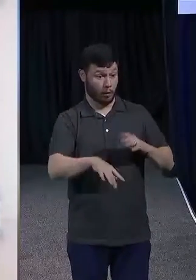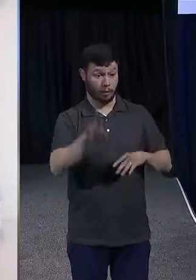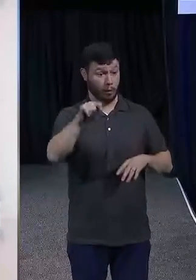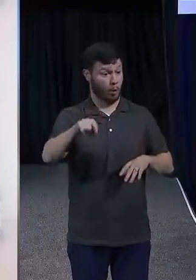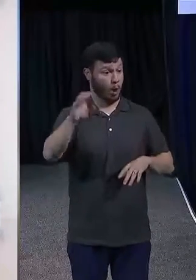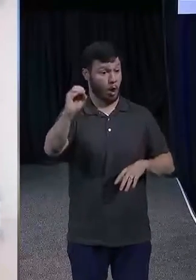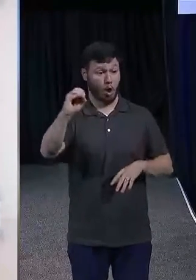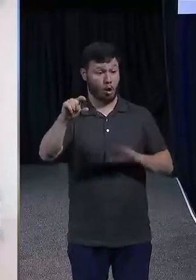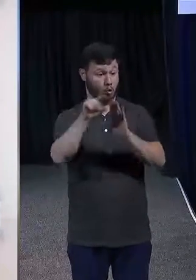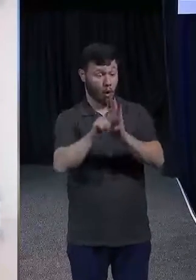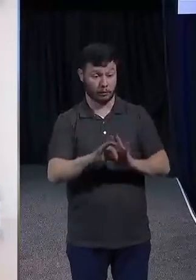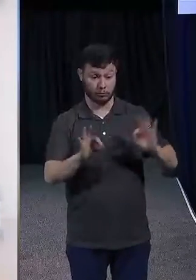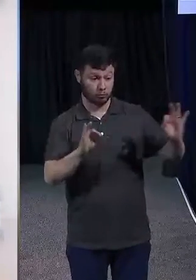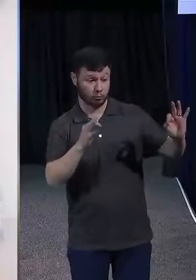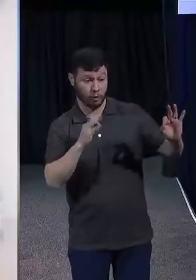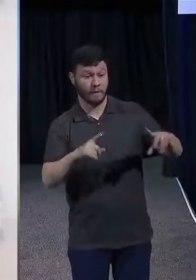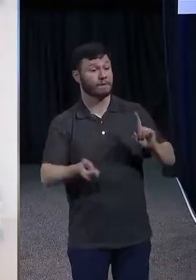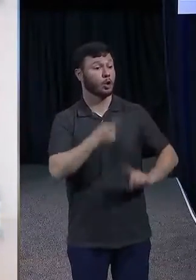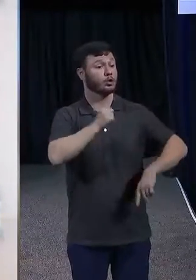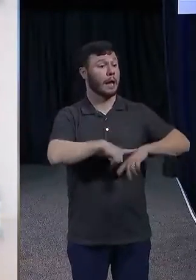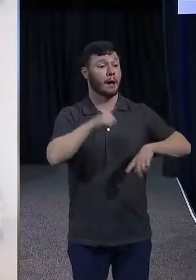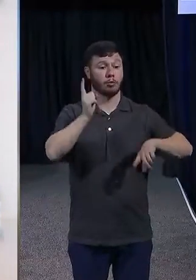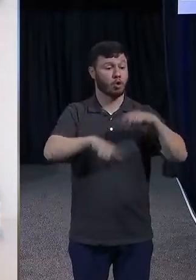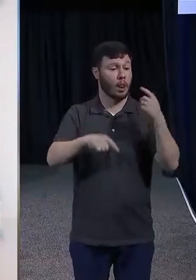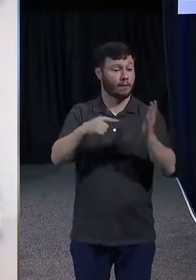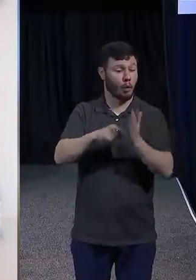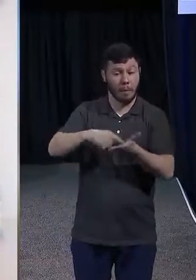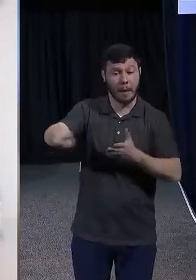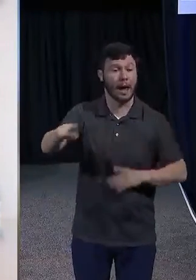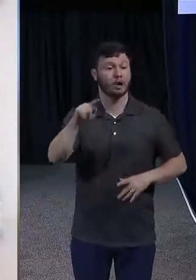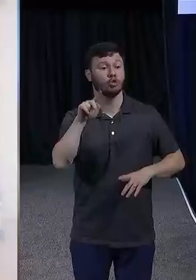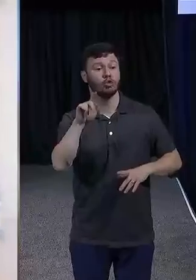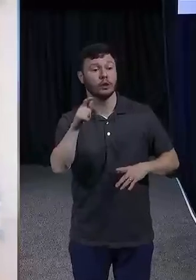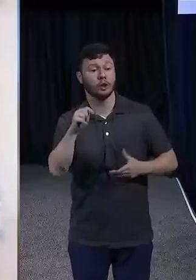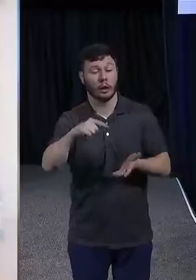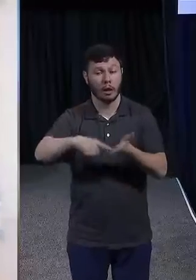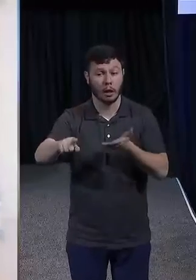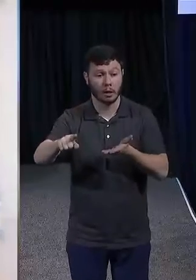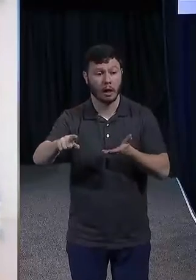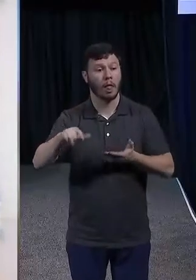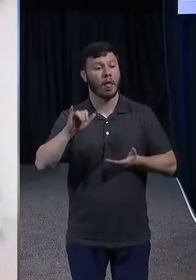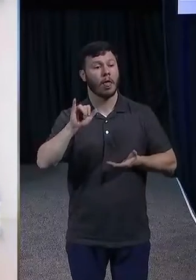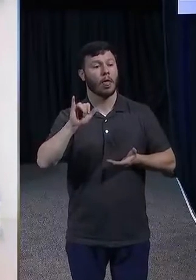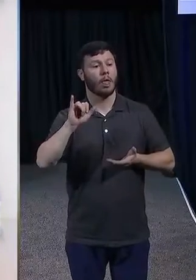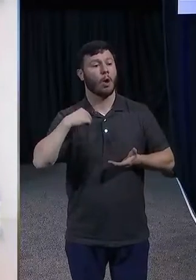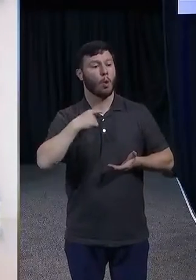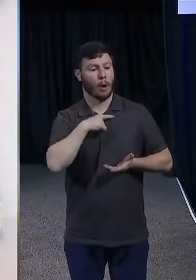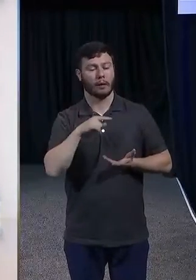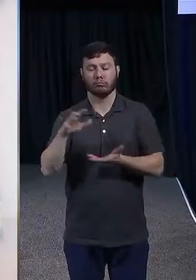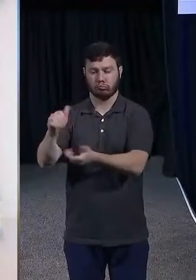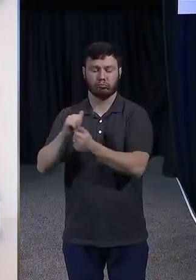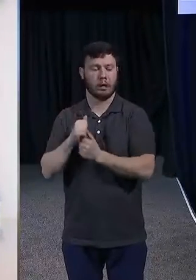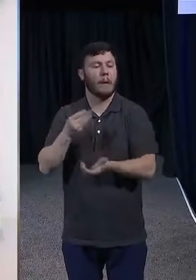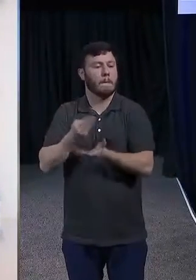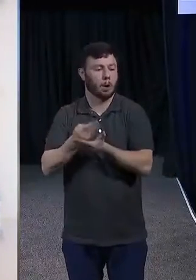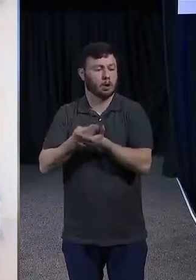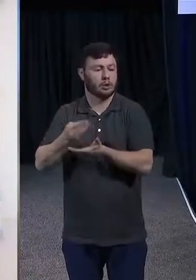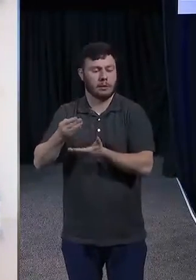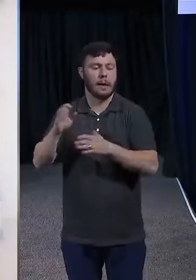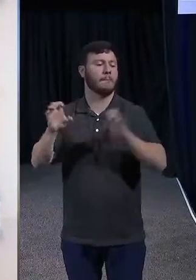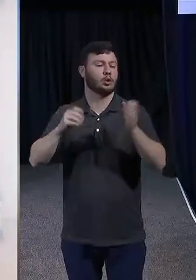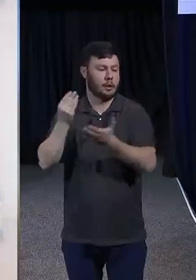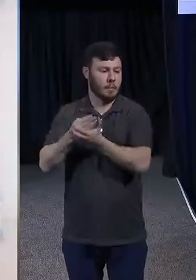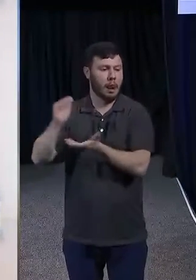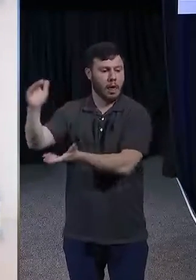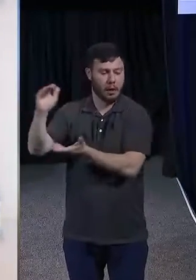For the first time, couldn't pay tuition. We went to her with that emergency fund and said,